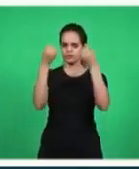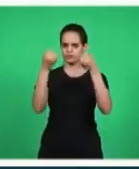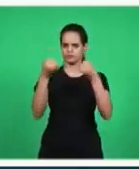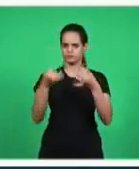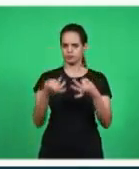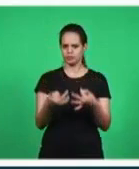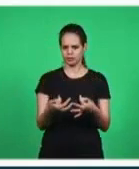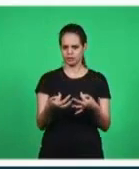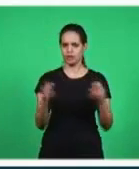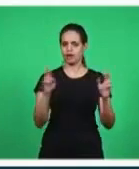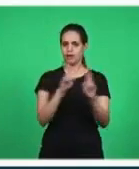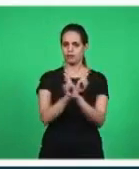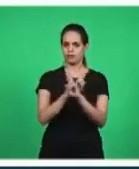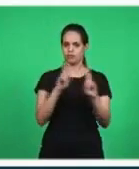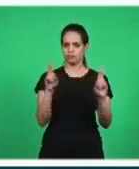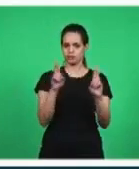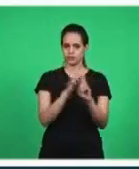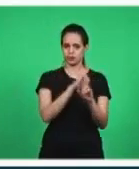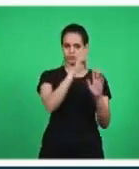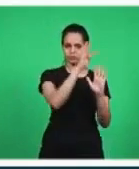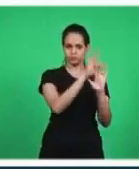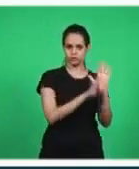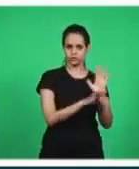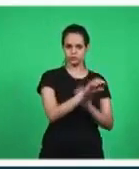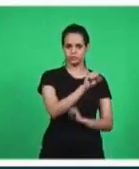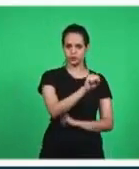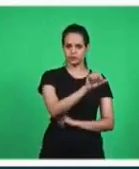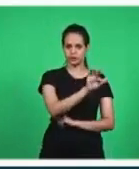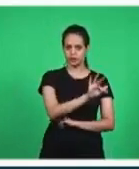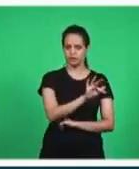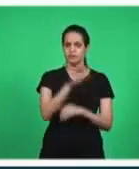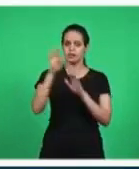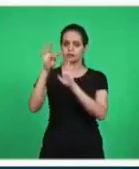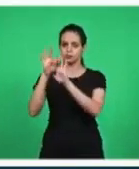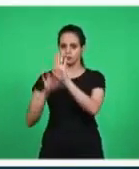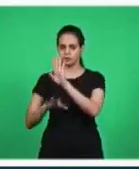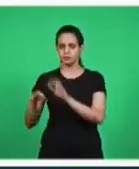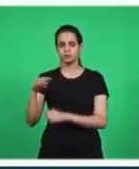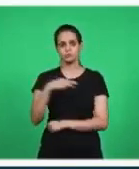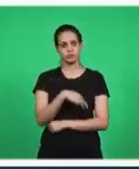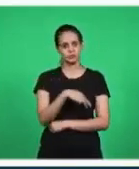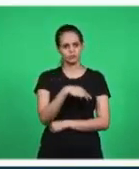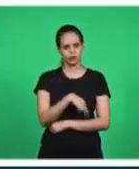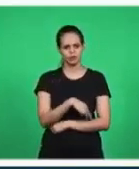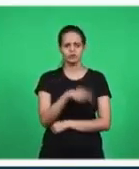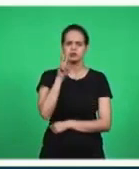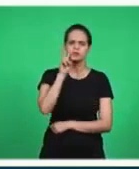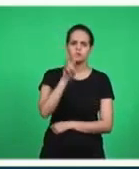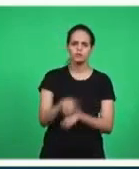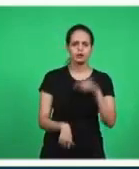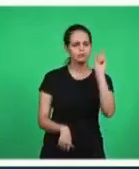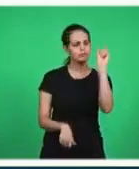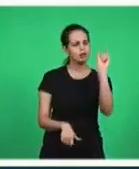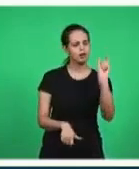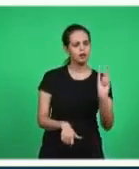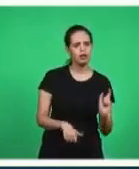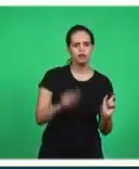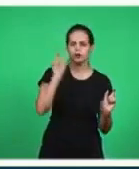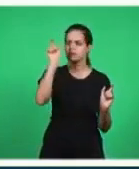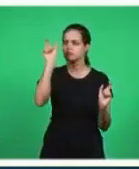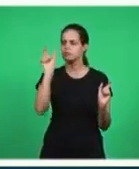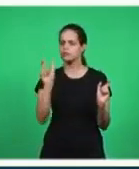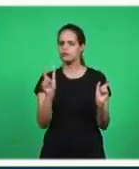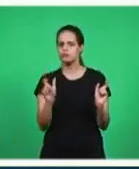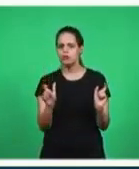correlation of the two texts. The brethren are going to open verses which have expressed are going to